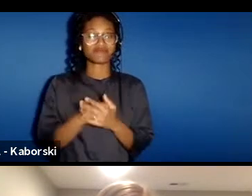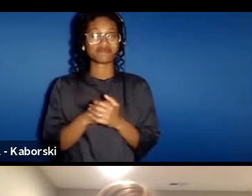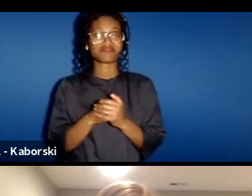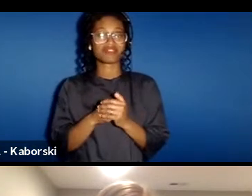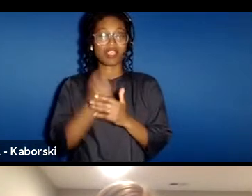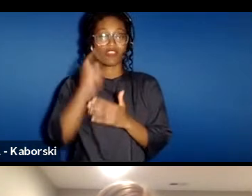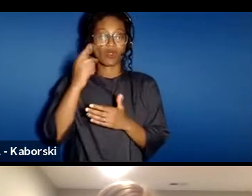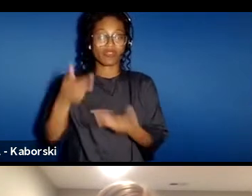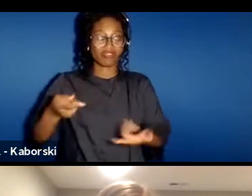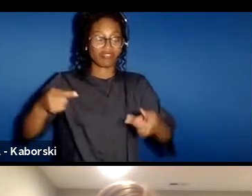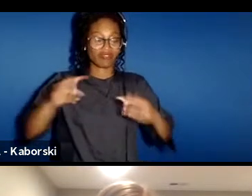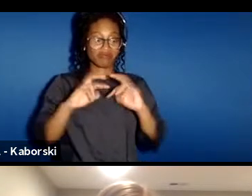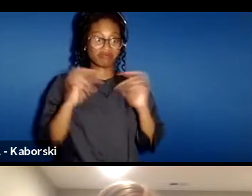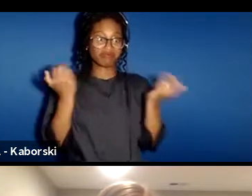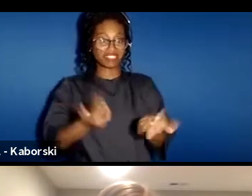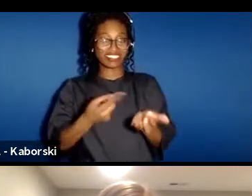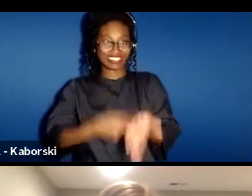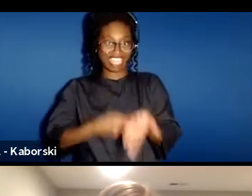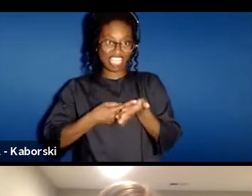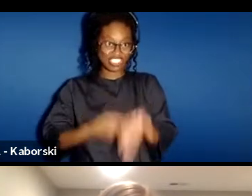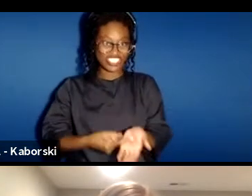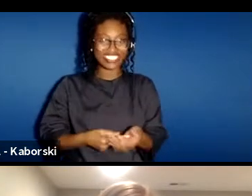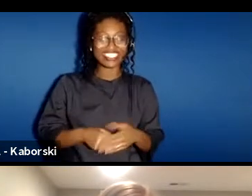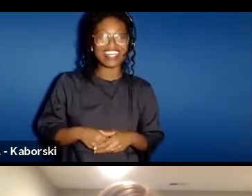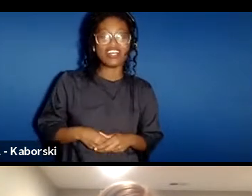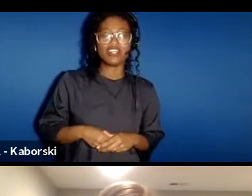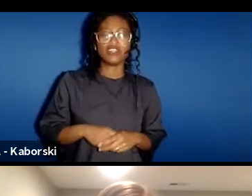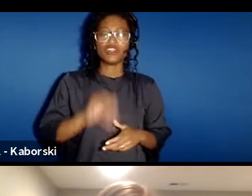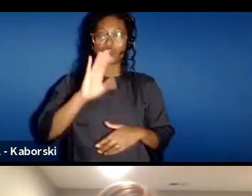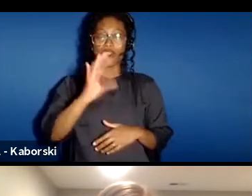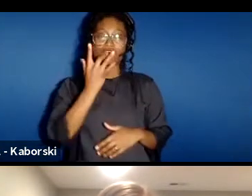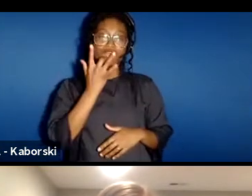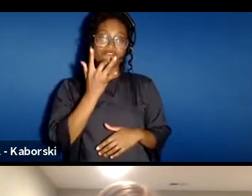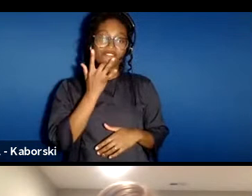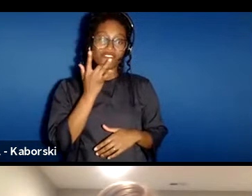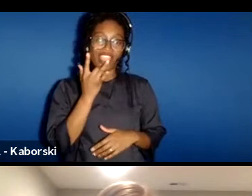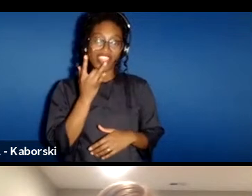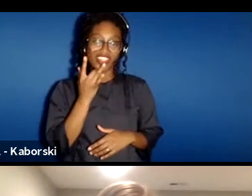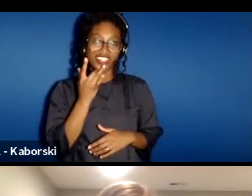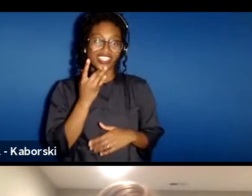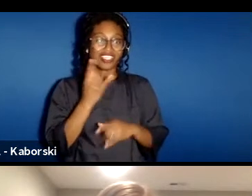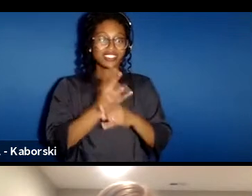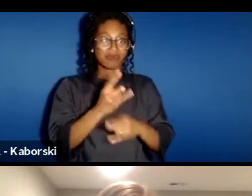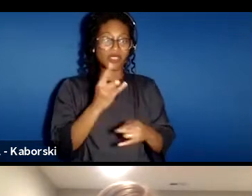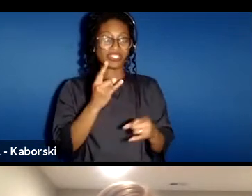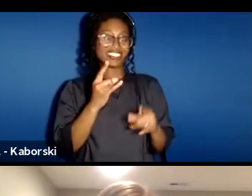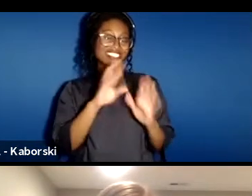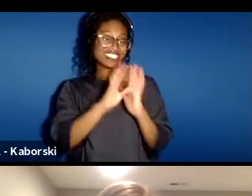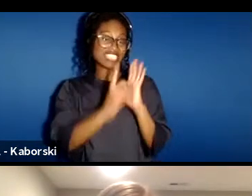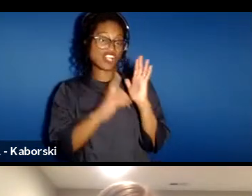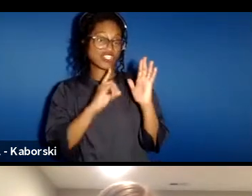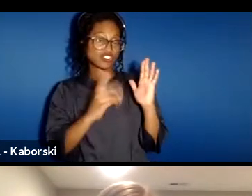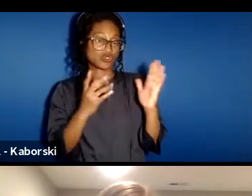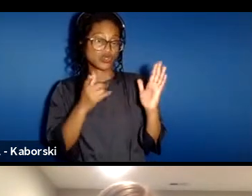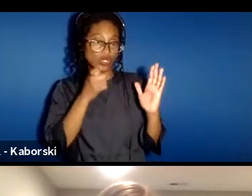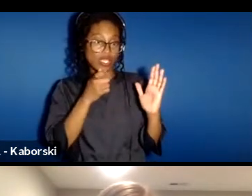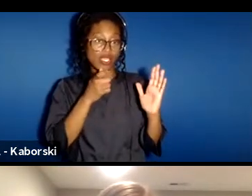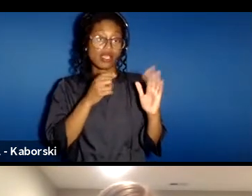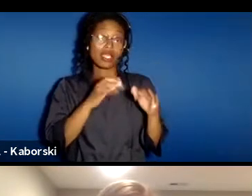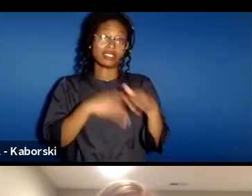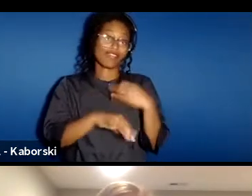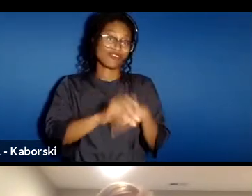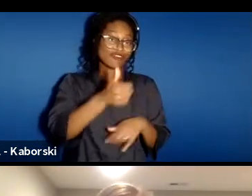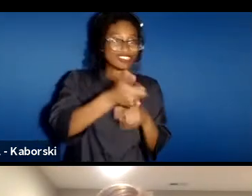to the panel is, who are your favorite spirits designers, aside from